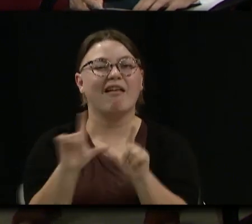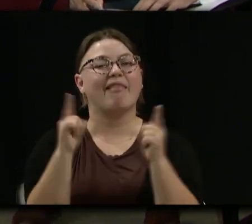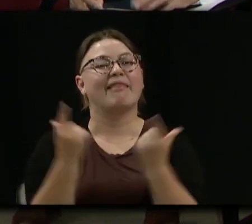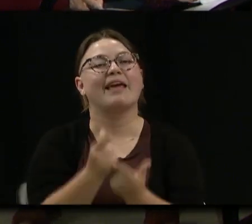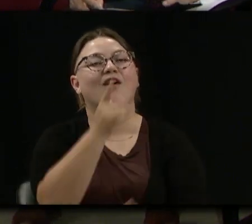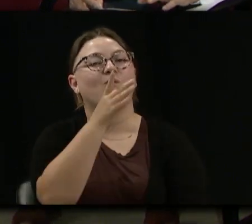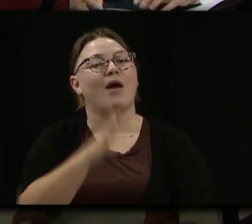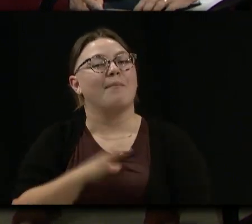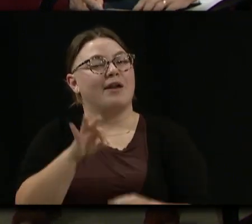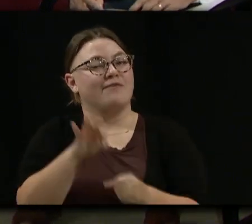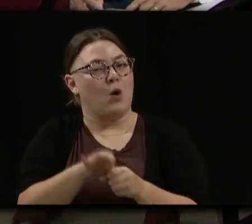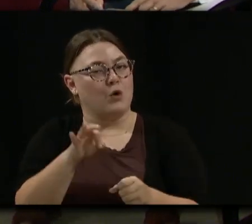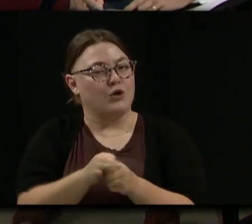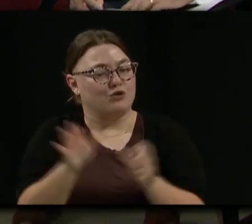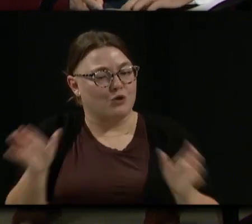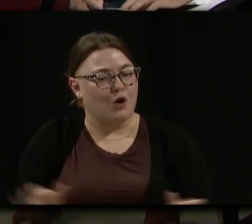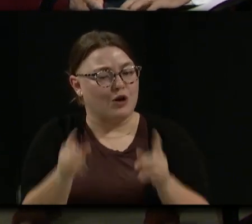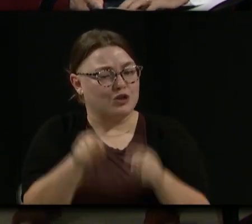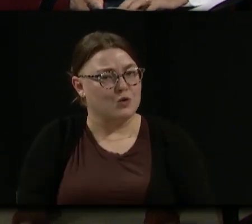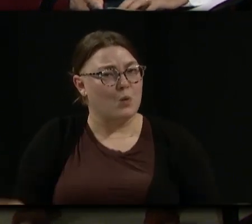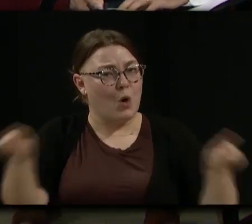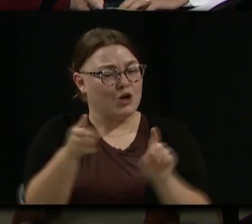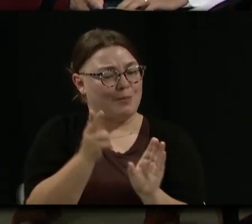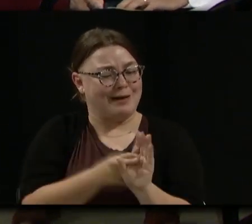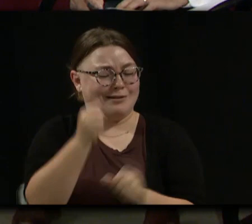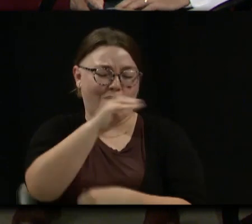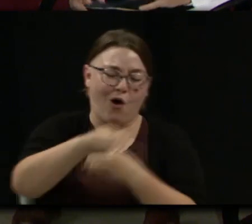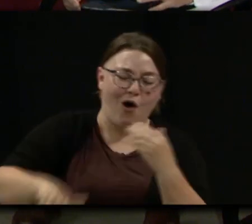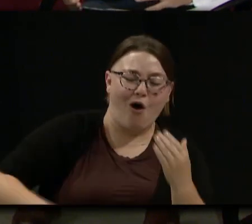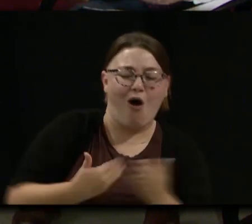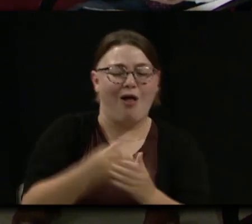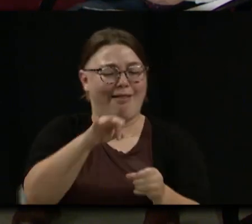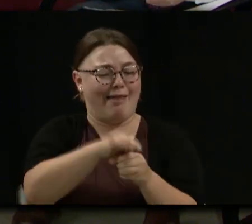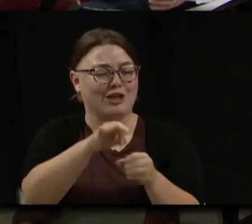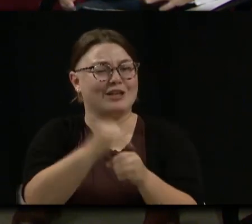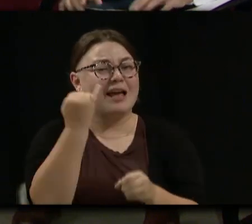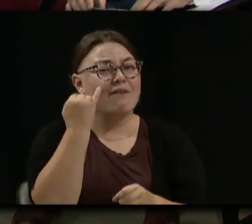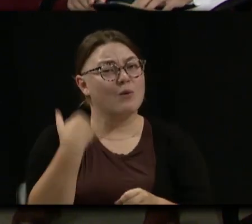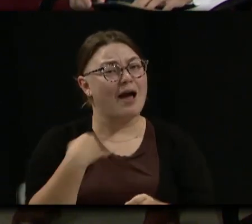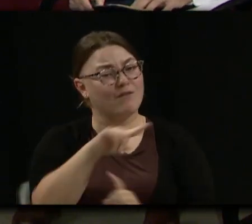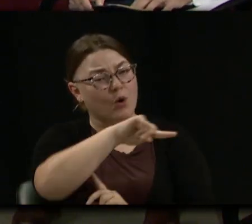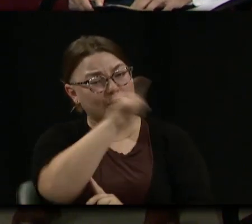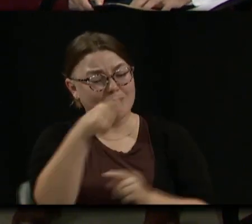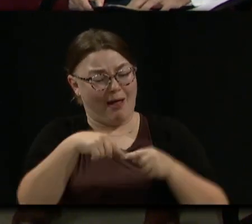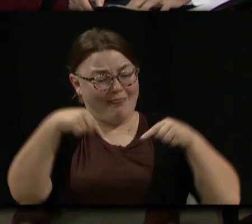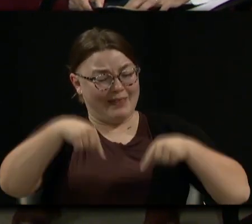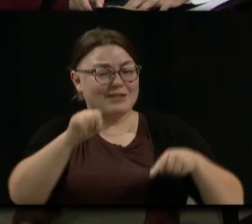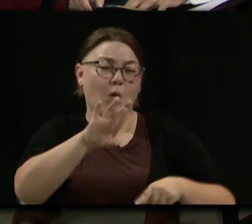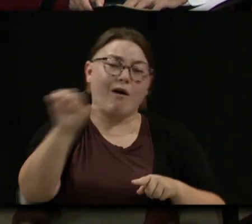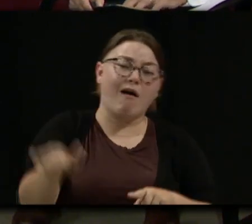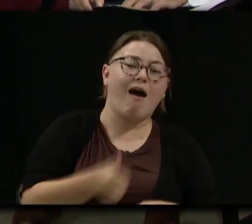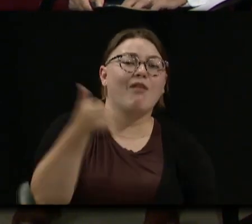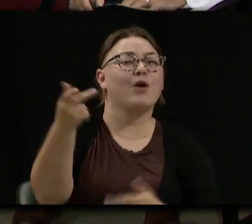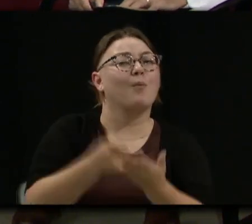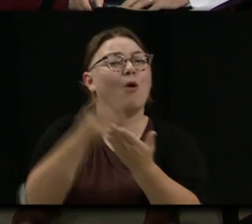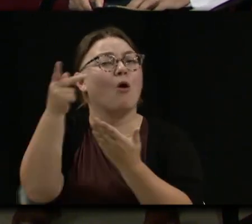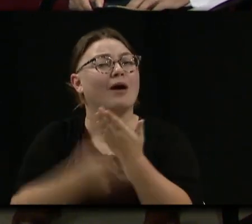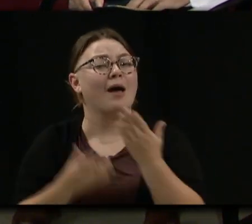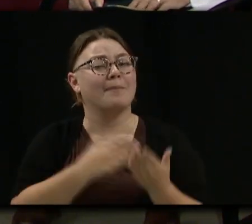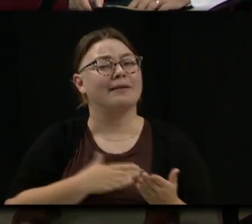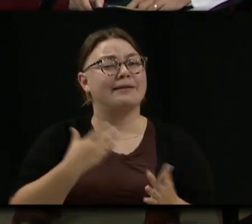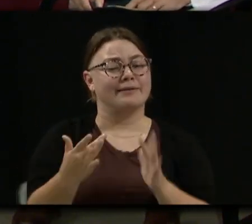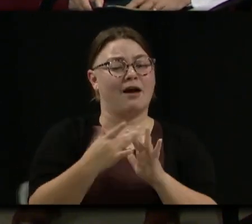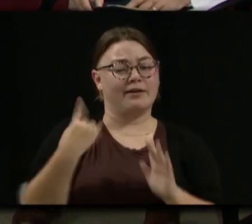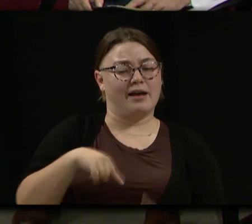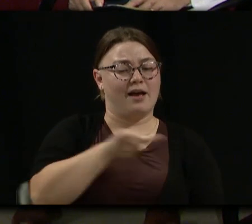to participate in every election. If you have any further questions about this or other programming, you can contact the League by emailing